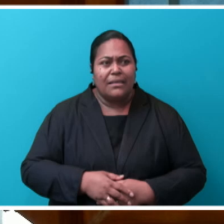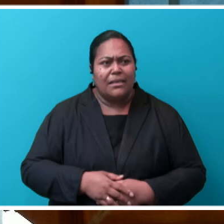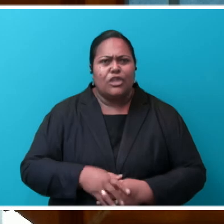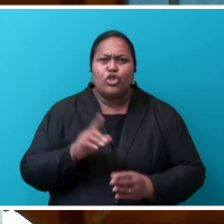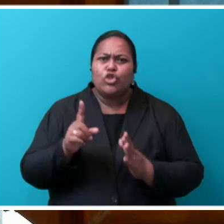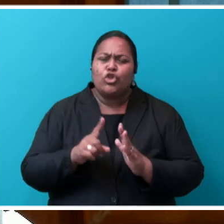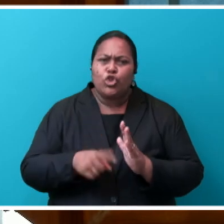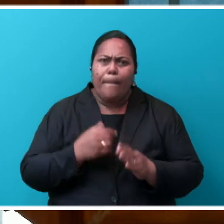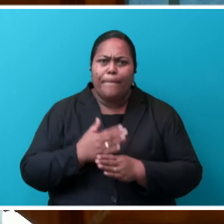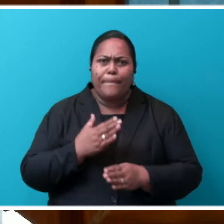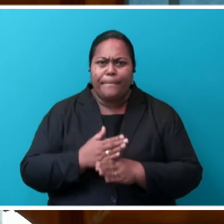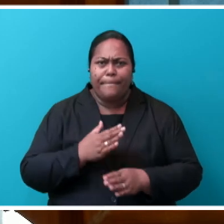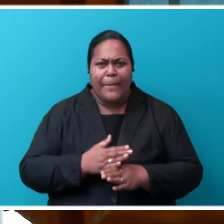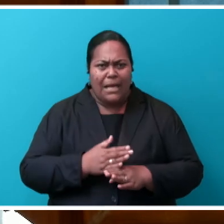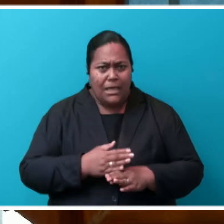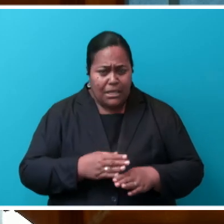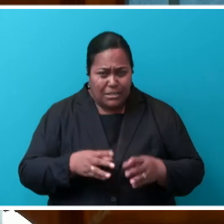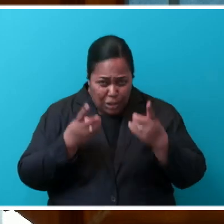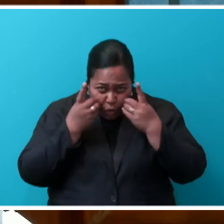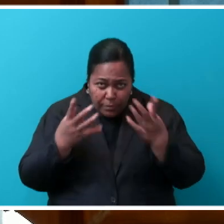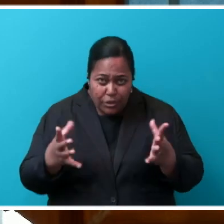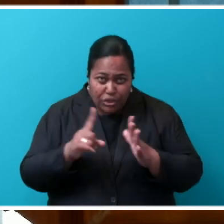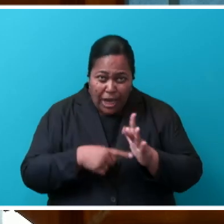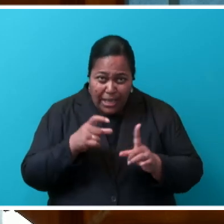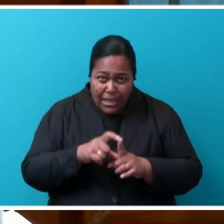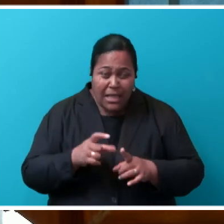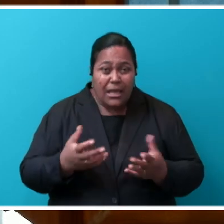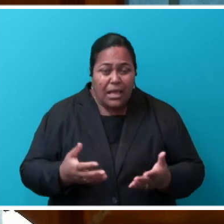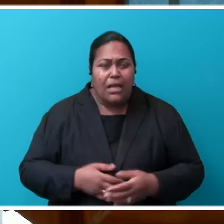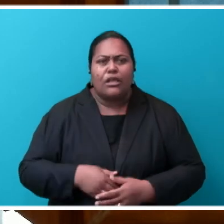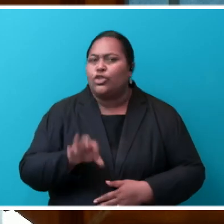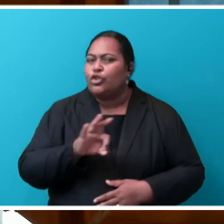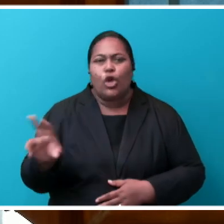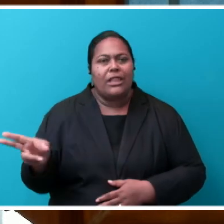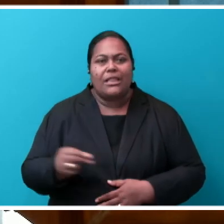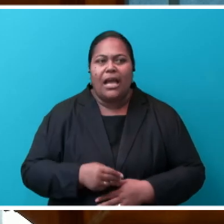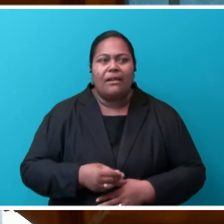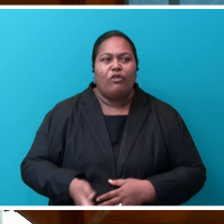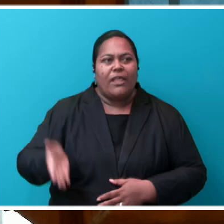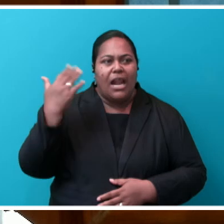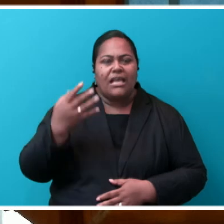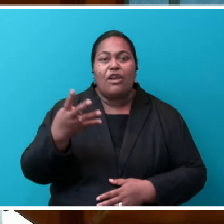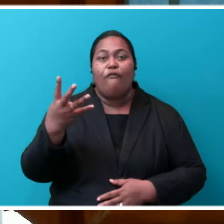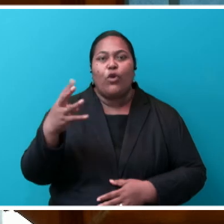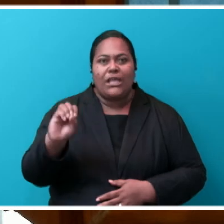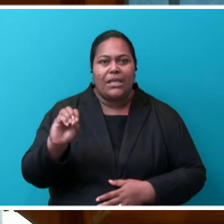reflected for the Fiji Cross 7 was not done for the last 40